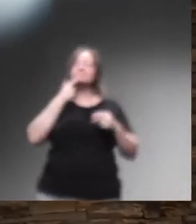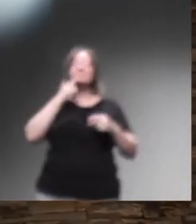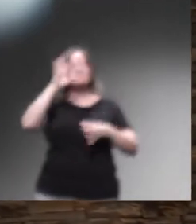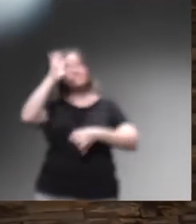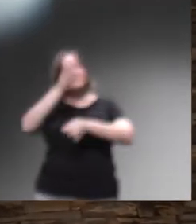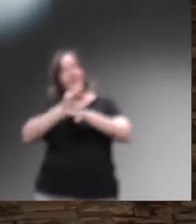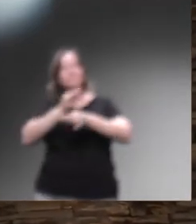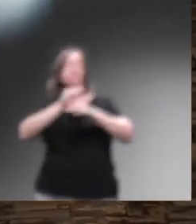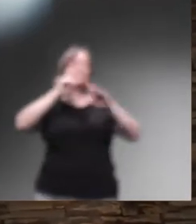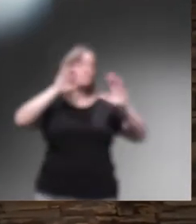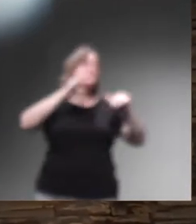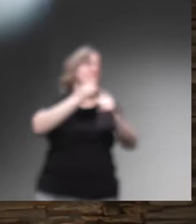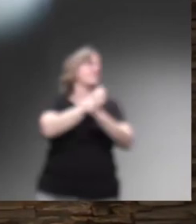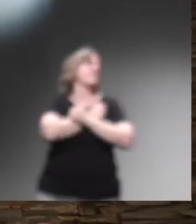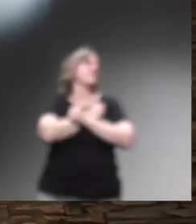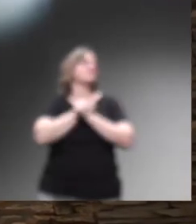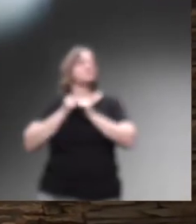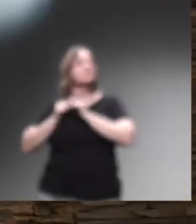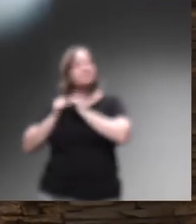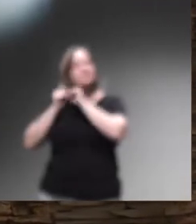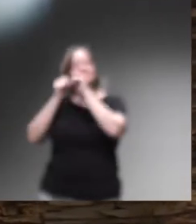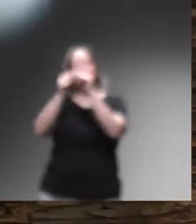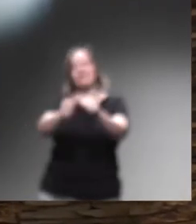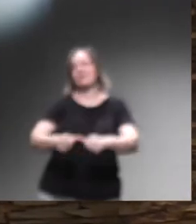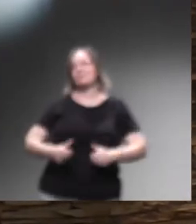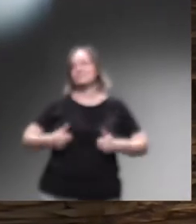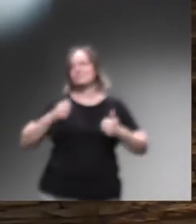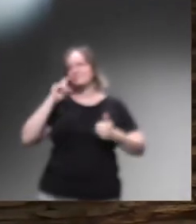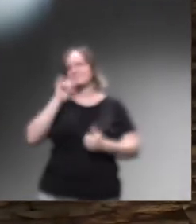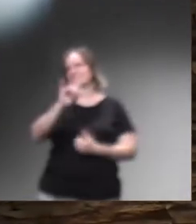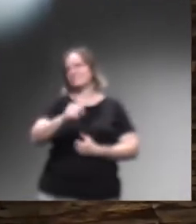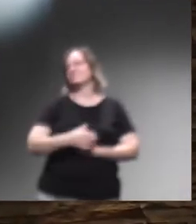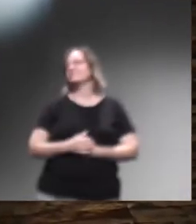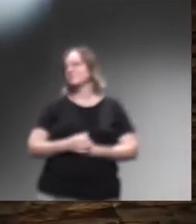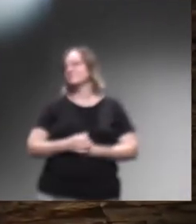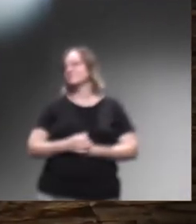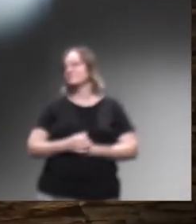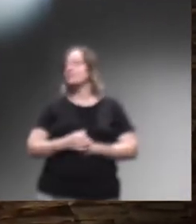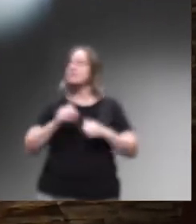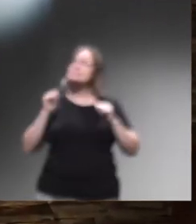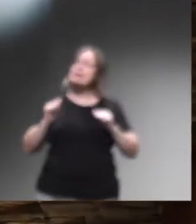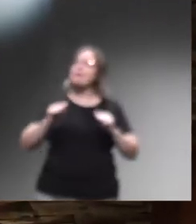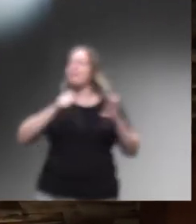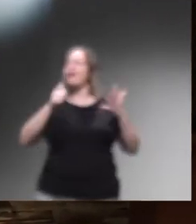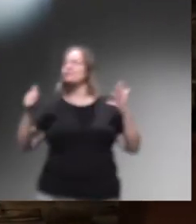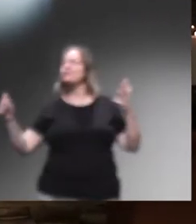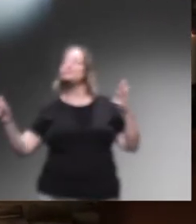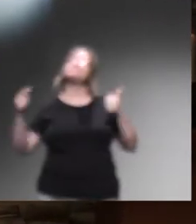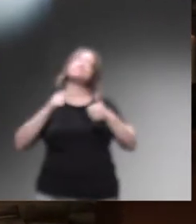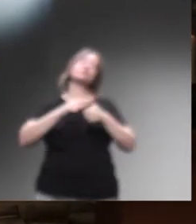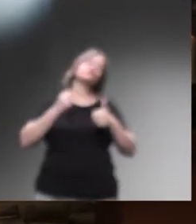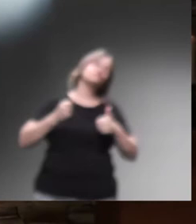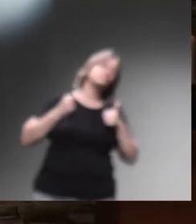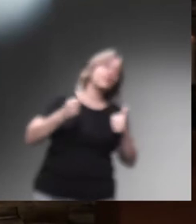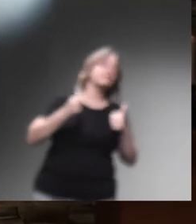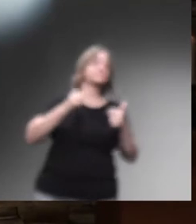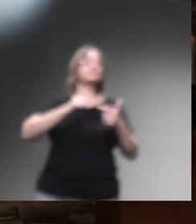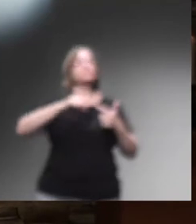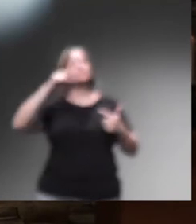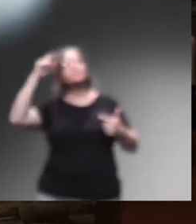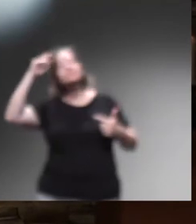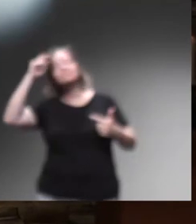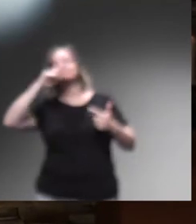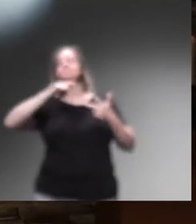abide. And we can add other attributes and qualities of strength or wisdom or